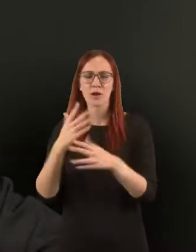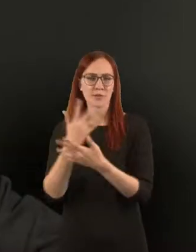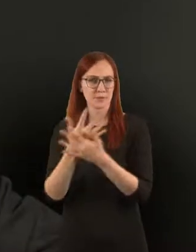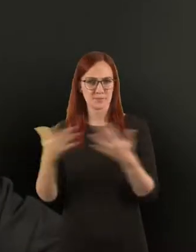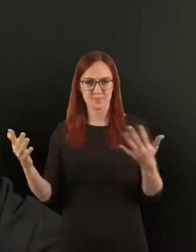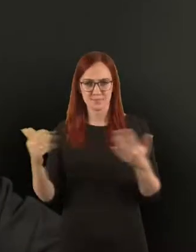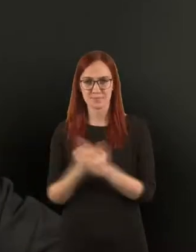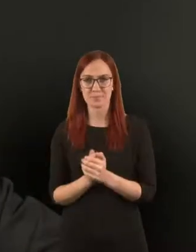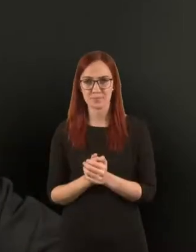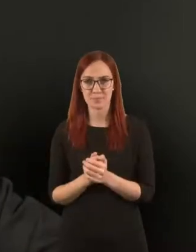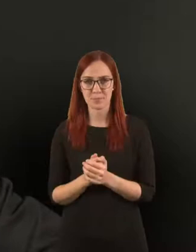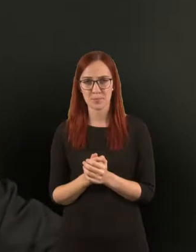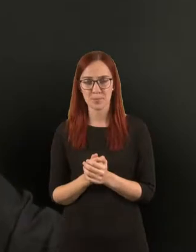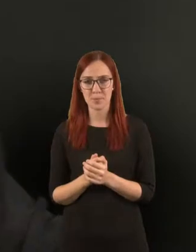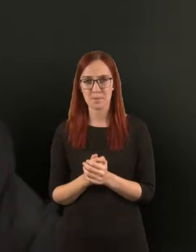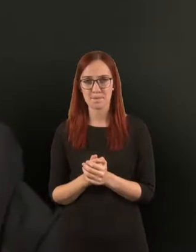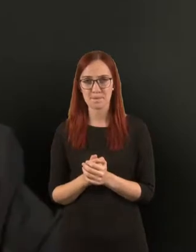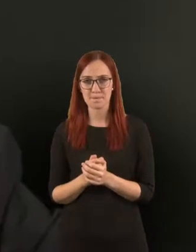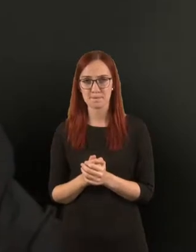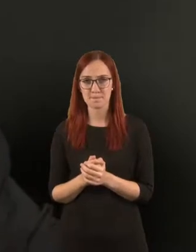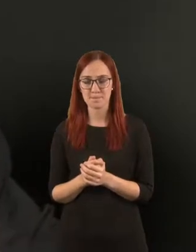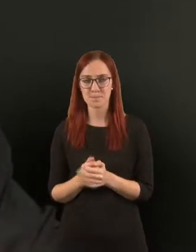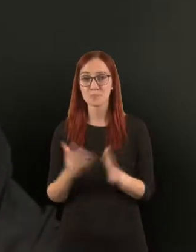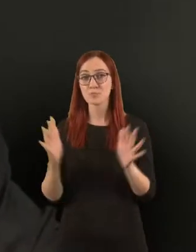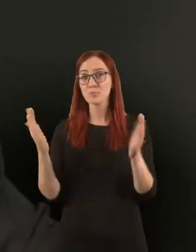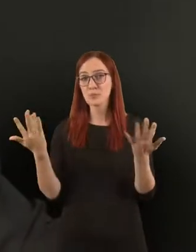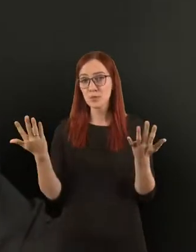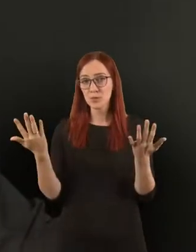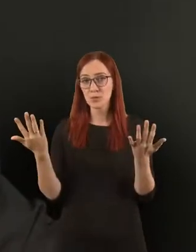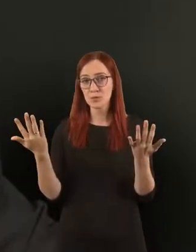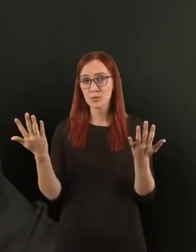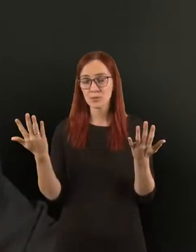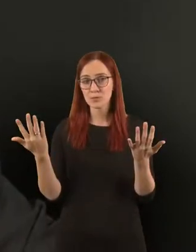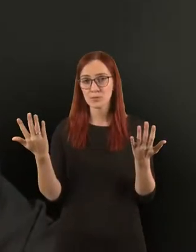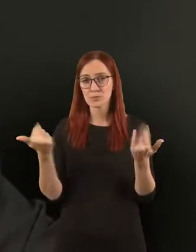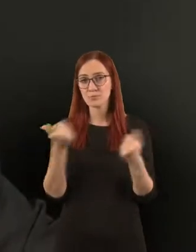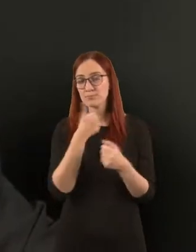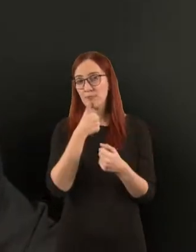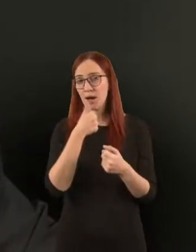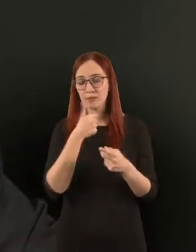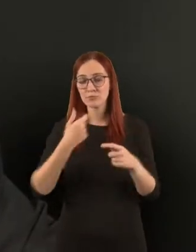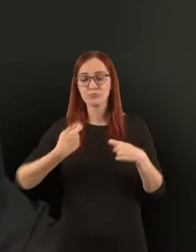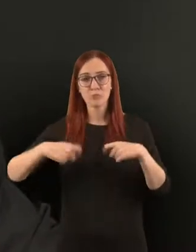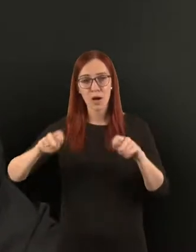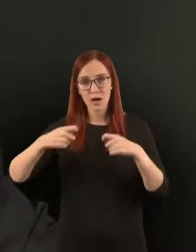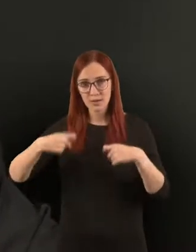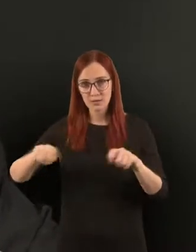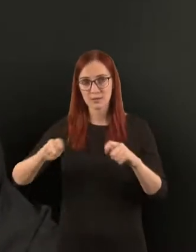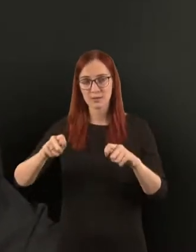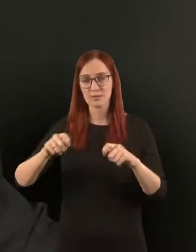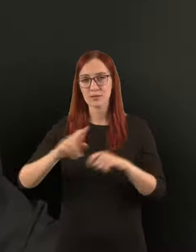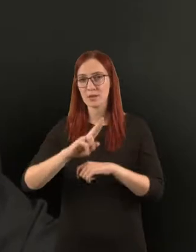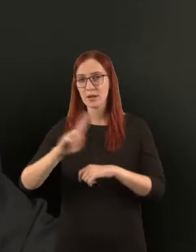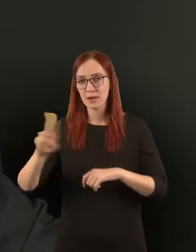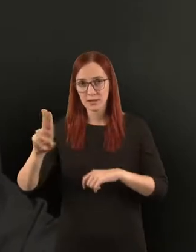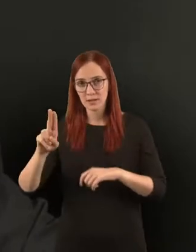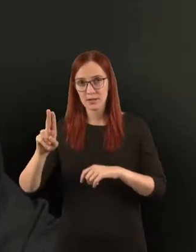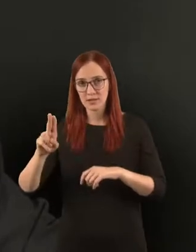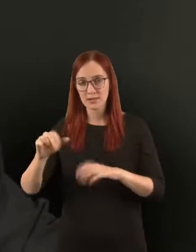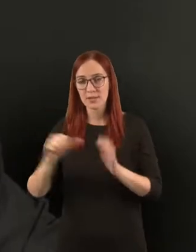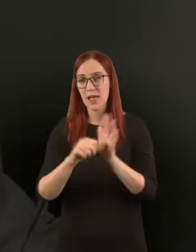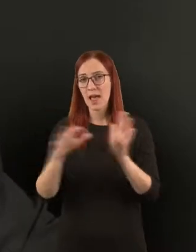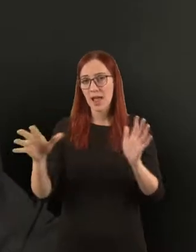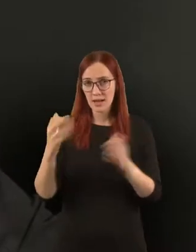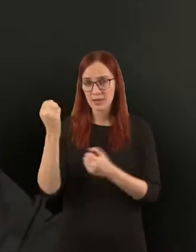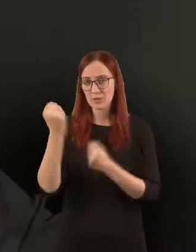of electromobility. Yesterday, I saw a lot of trottinettes, well, scooters and bicycles that